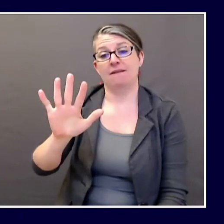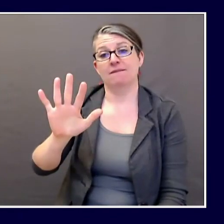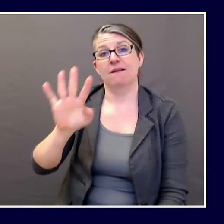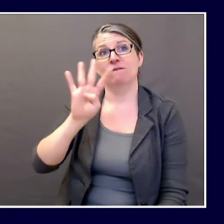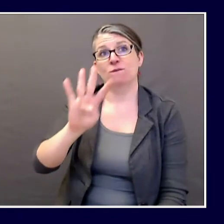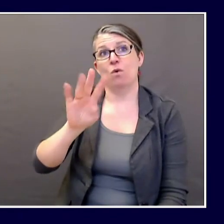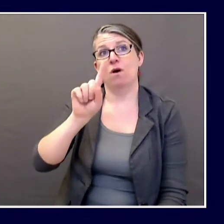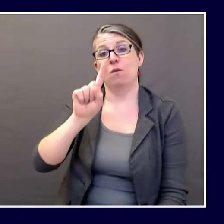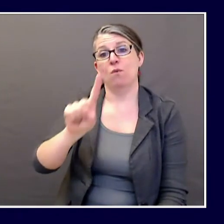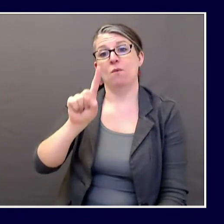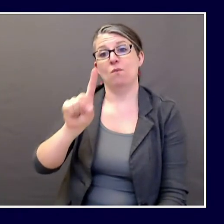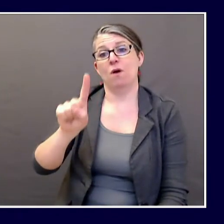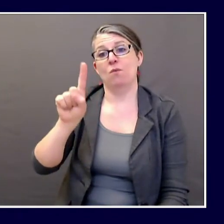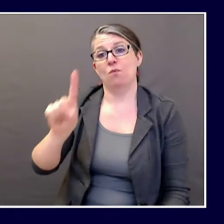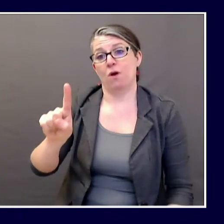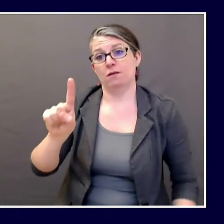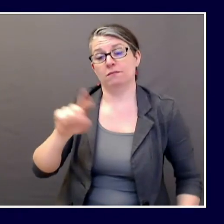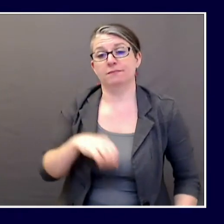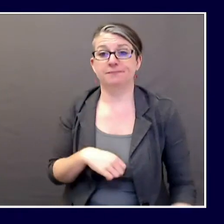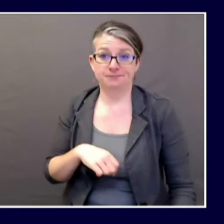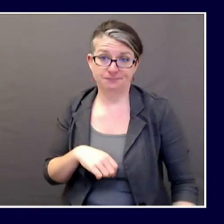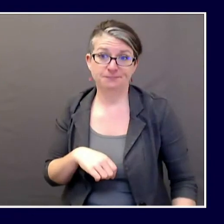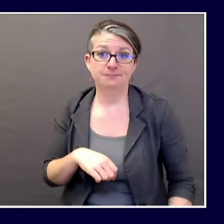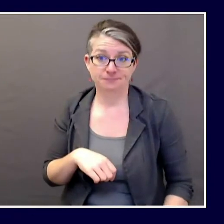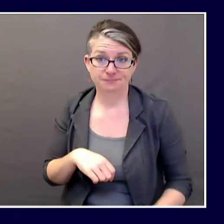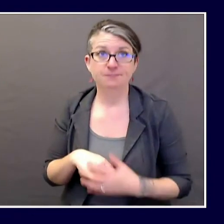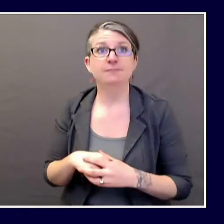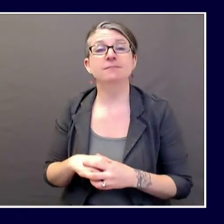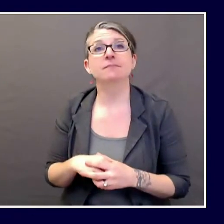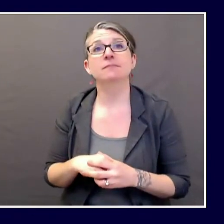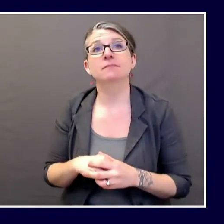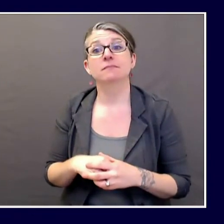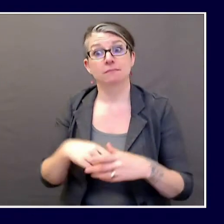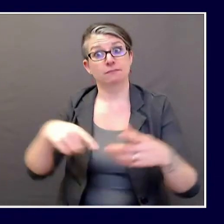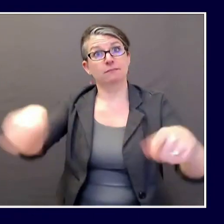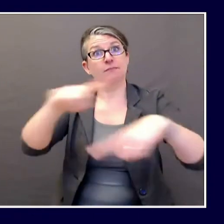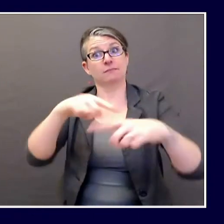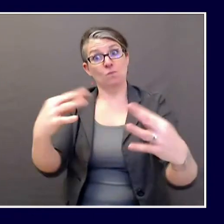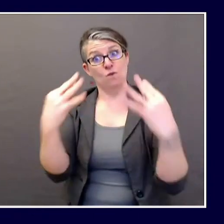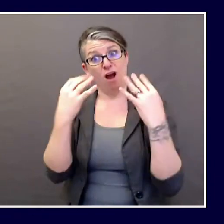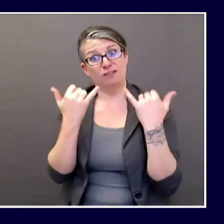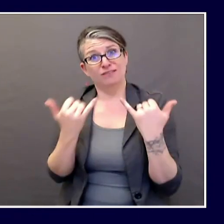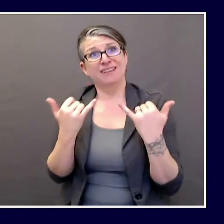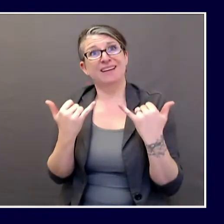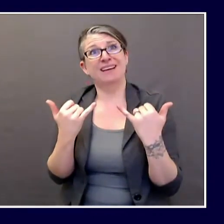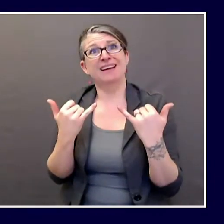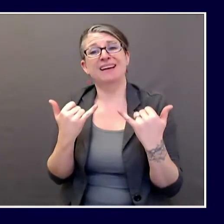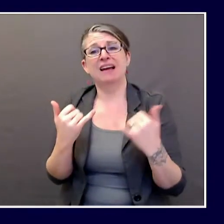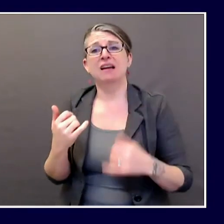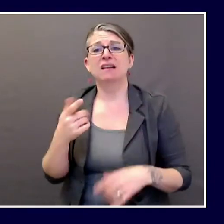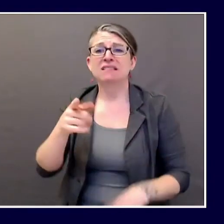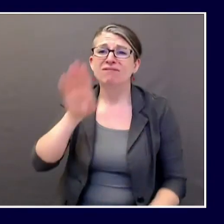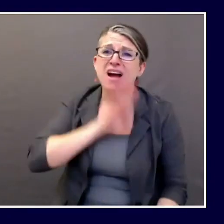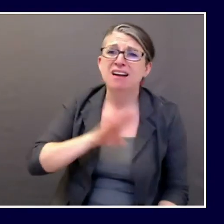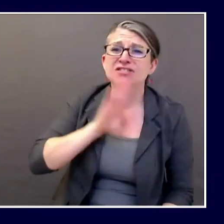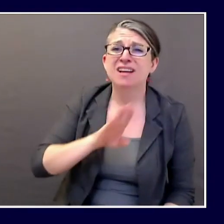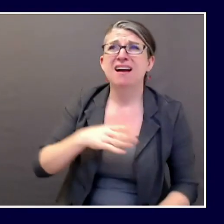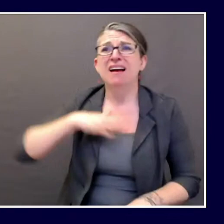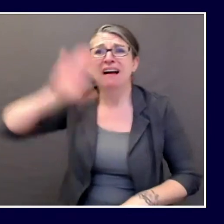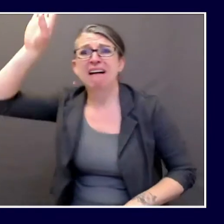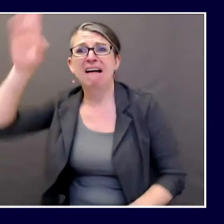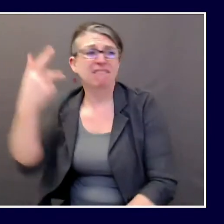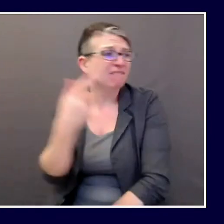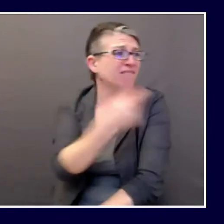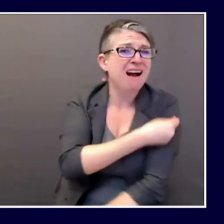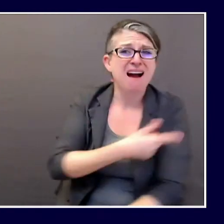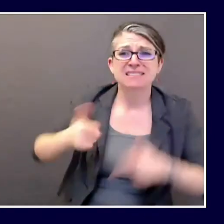1-888-445-4111. If you are in one of those groups that's having trouble scheduling, please don't hesitate to call. So with that,